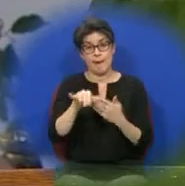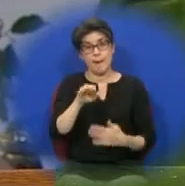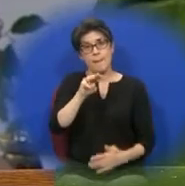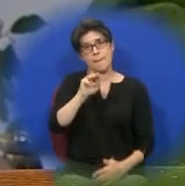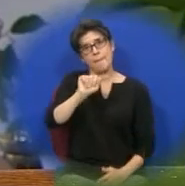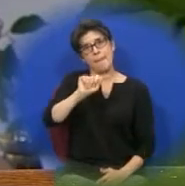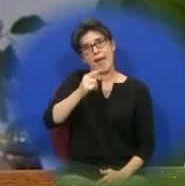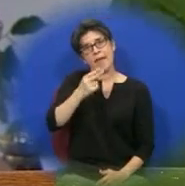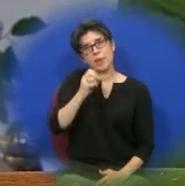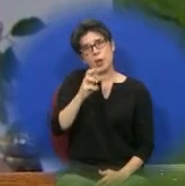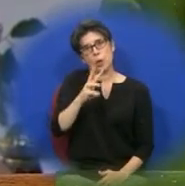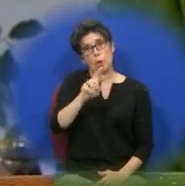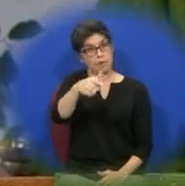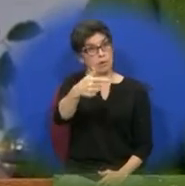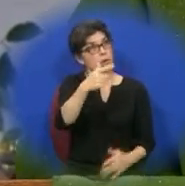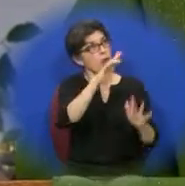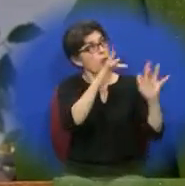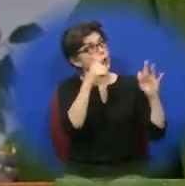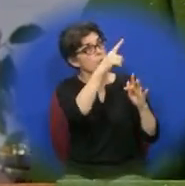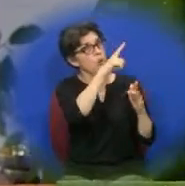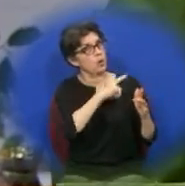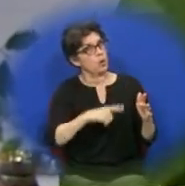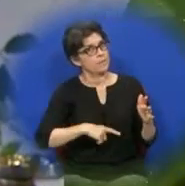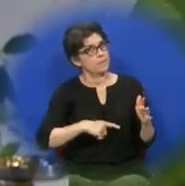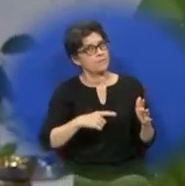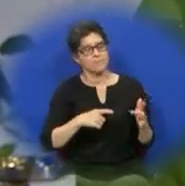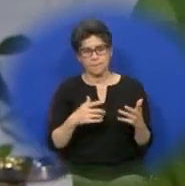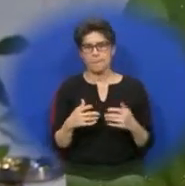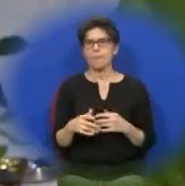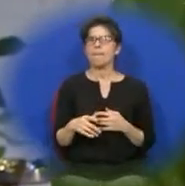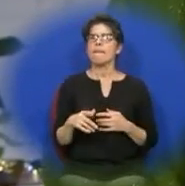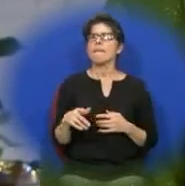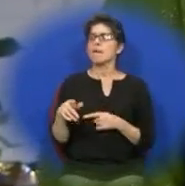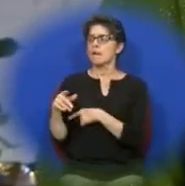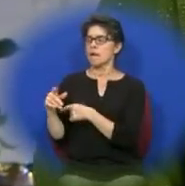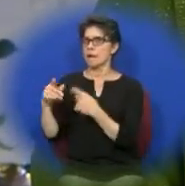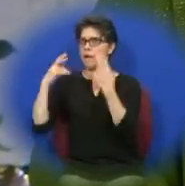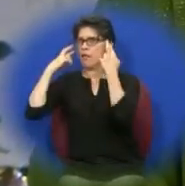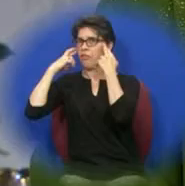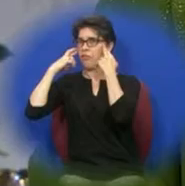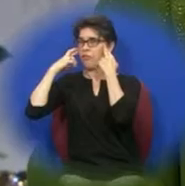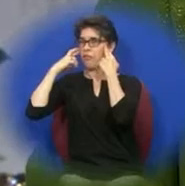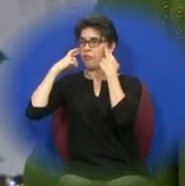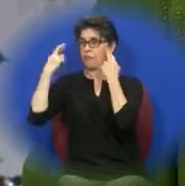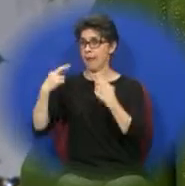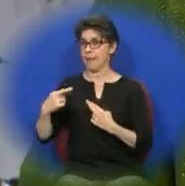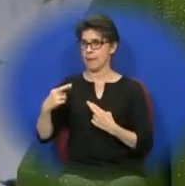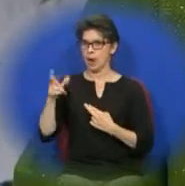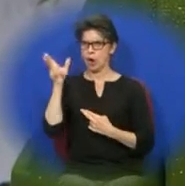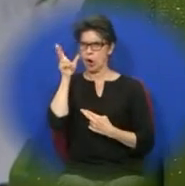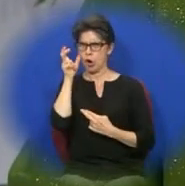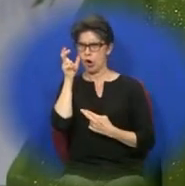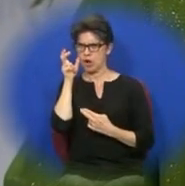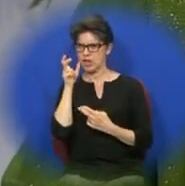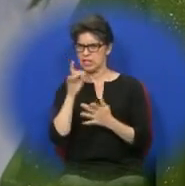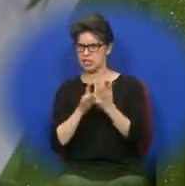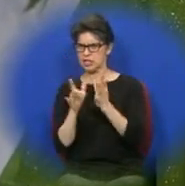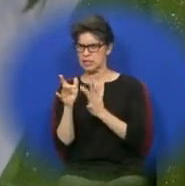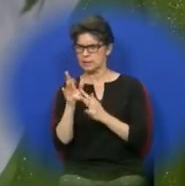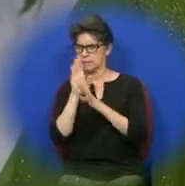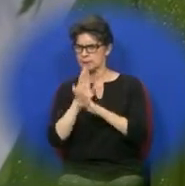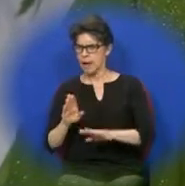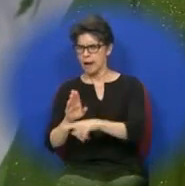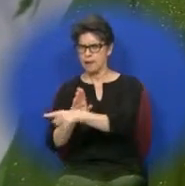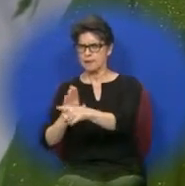Lord. When the Pharisees heard that Jesus had silenced the Sadducees, they together gathered, and one of them,